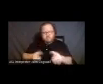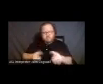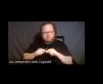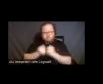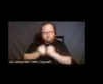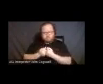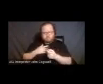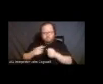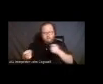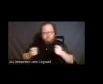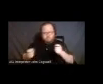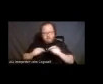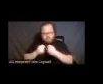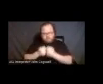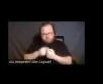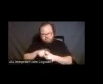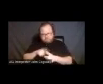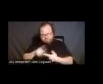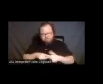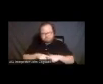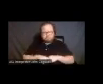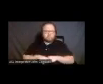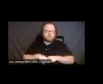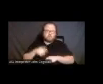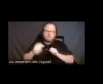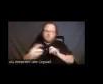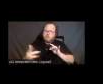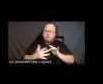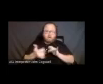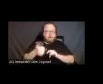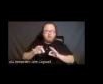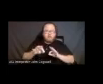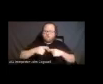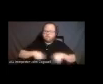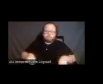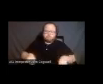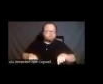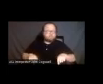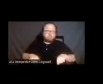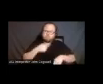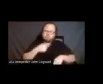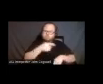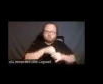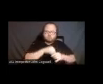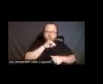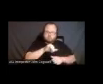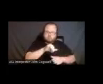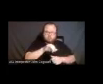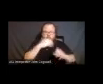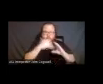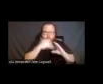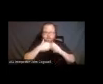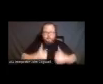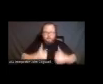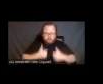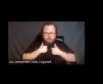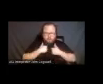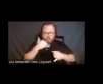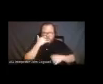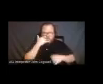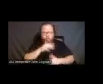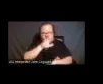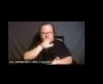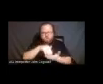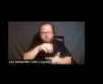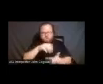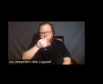my management team. You can contact any of us at any of those particular email addresses or call that central phone